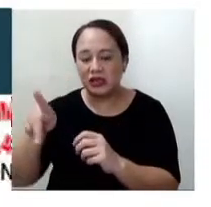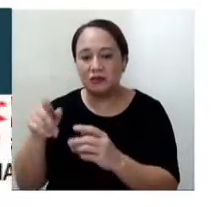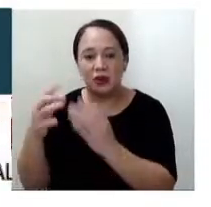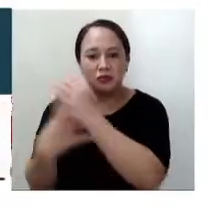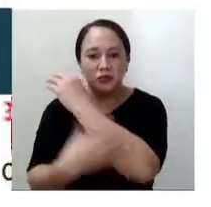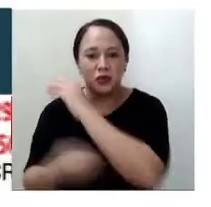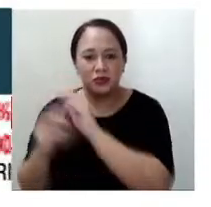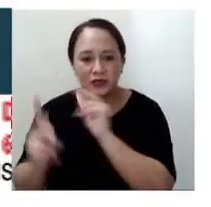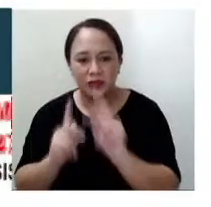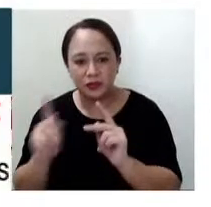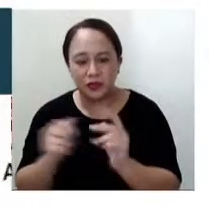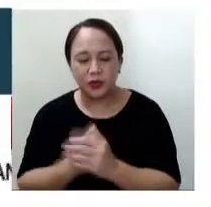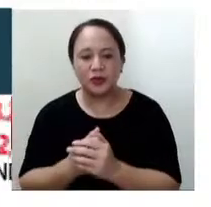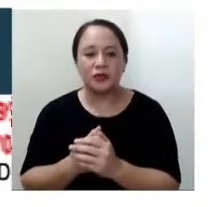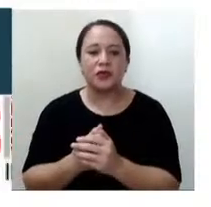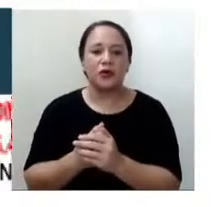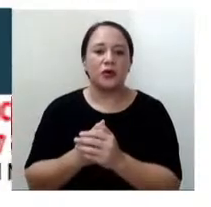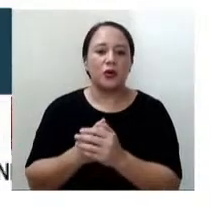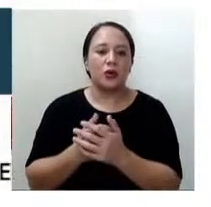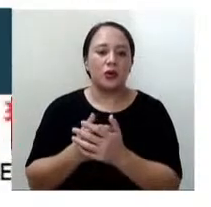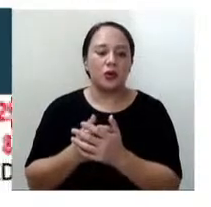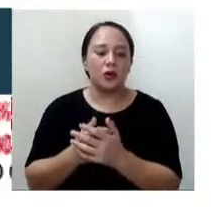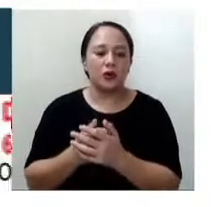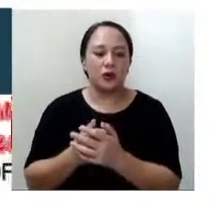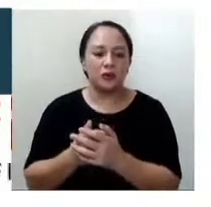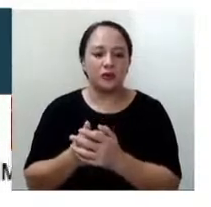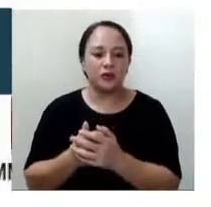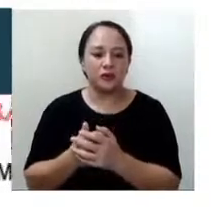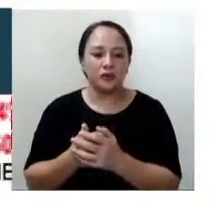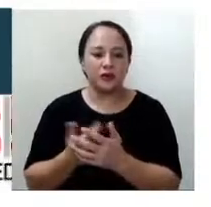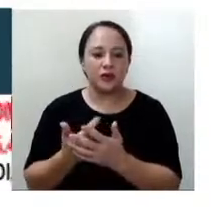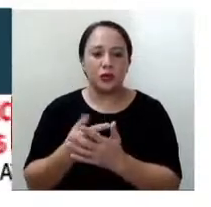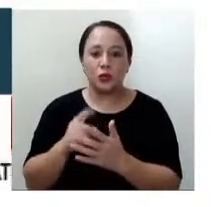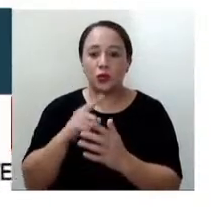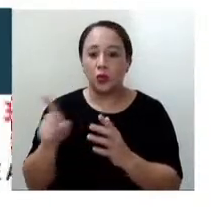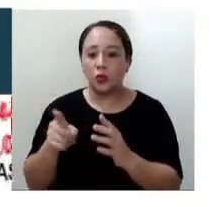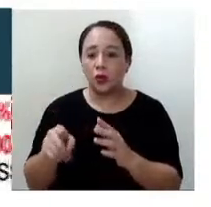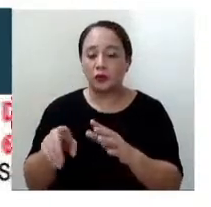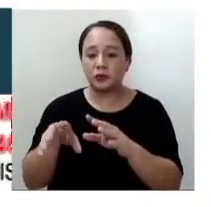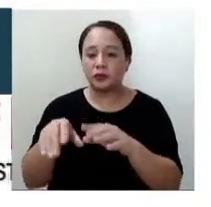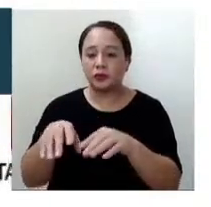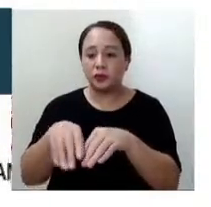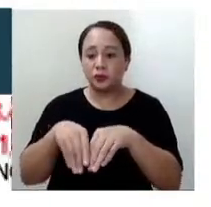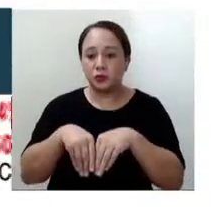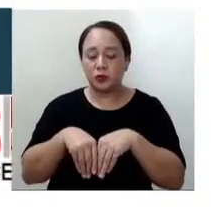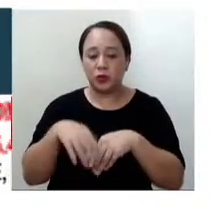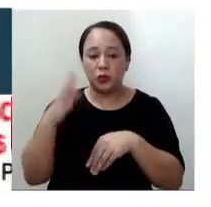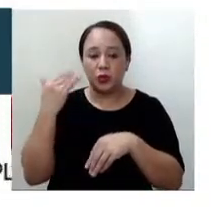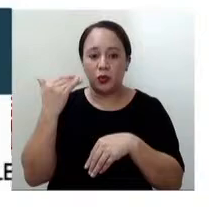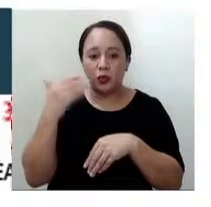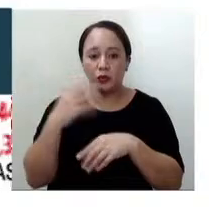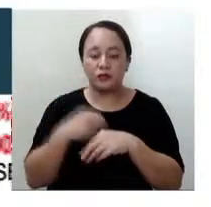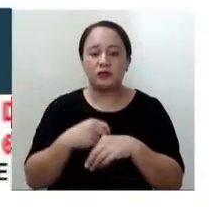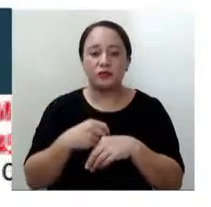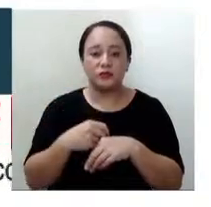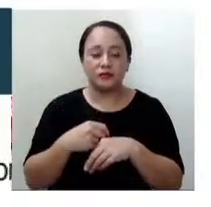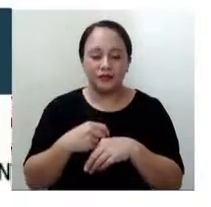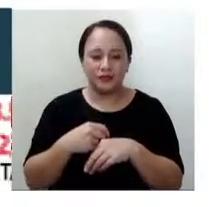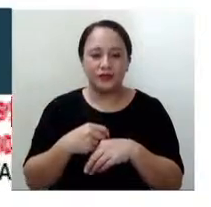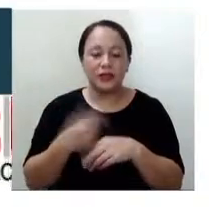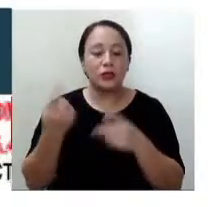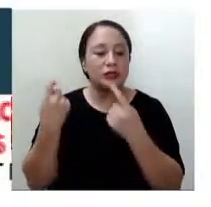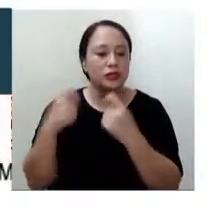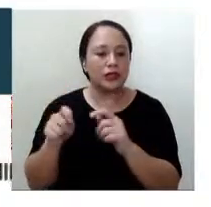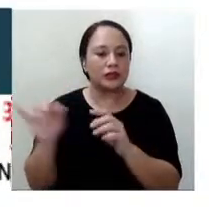of human rights dissenters, the style of this violence is within a culture of impunity, and they're trying to